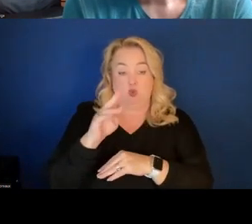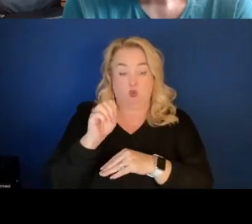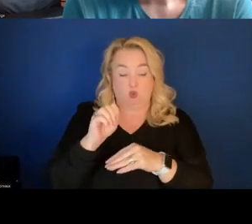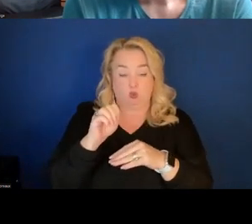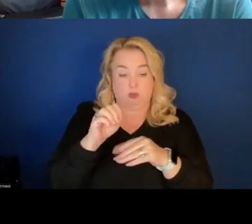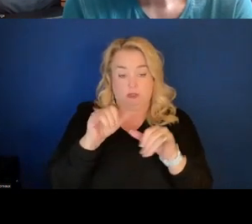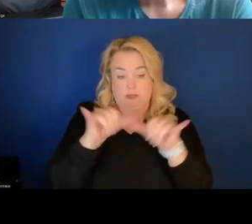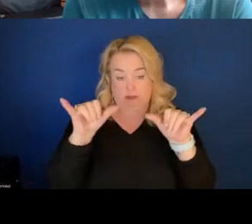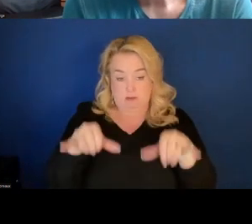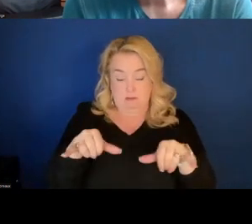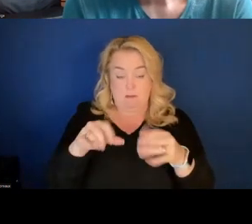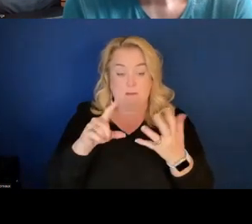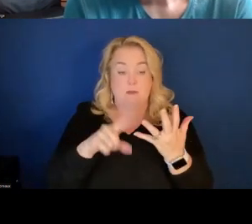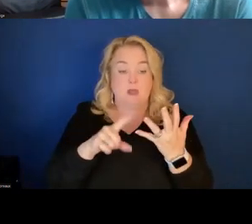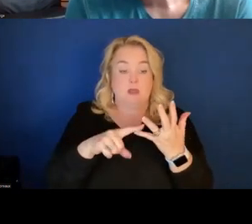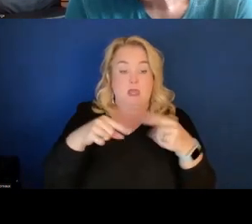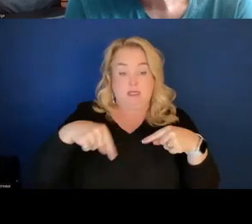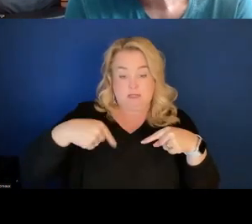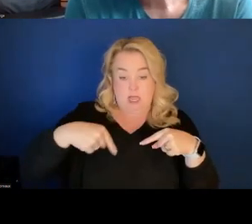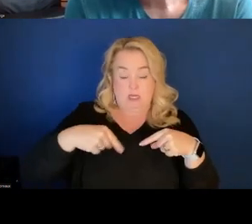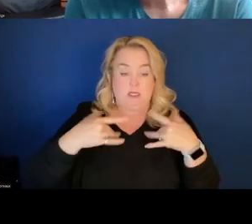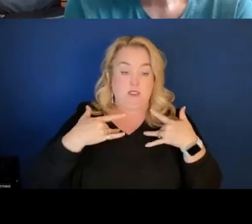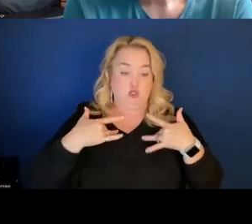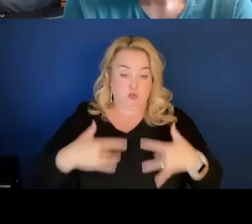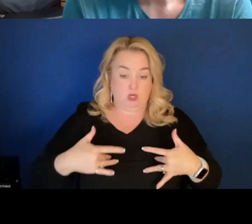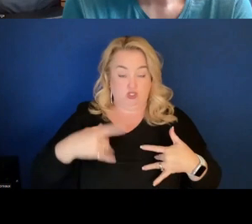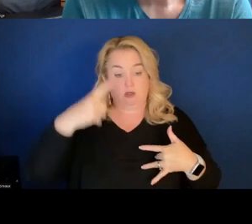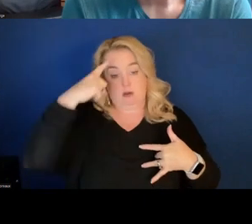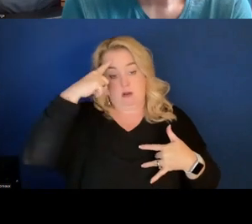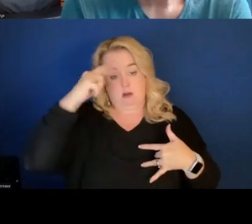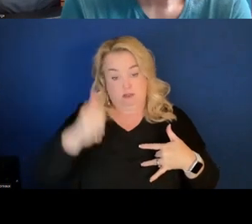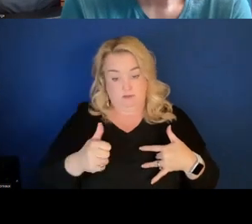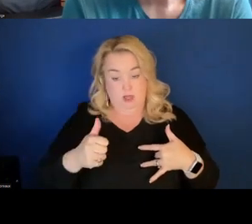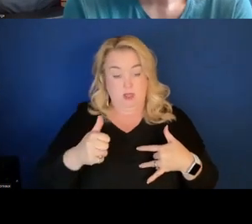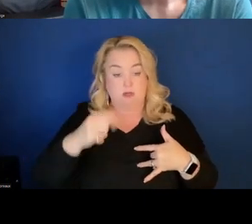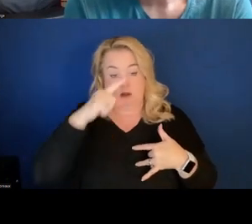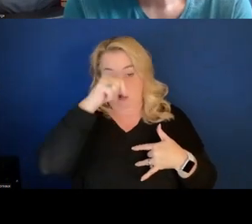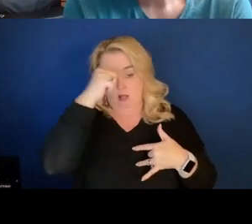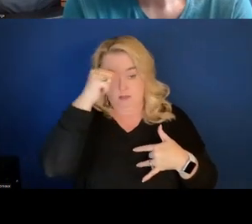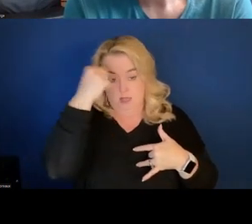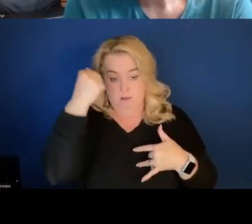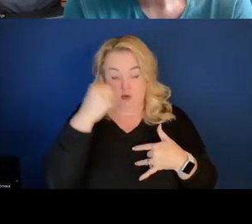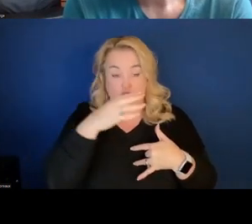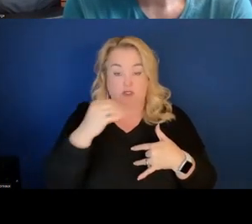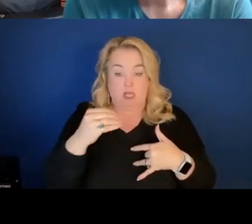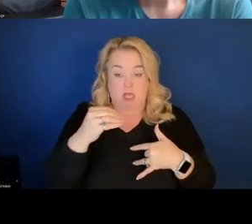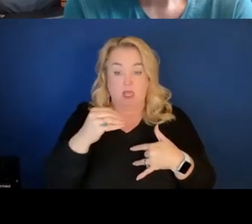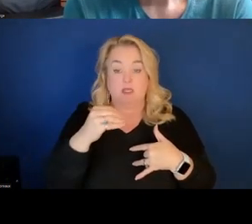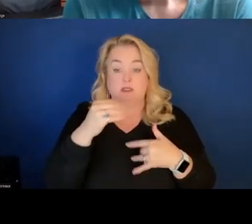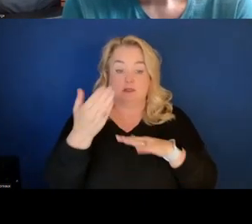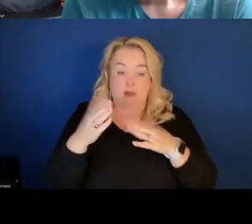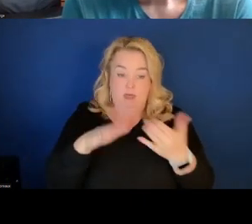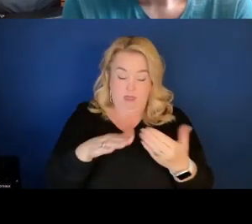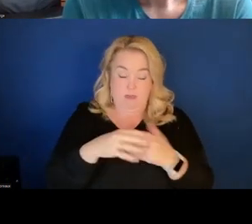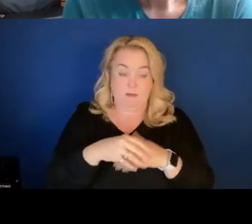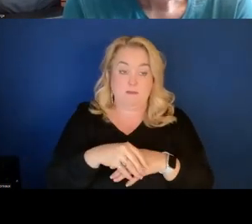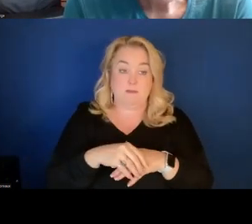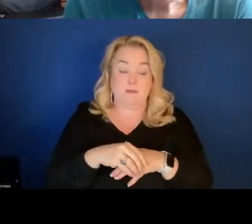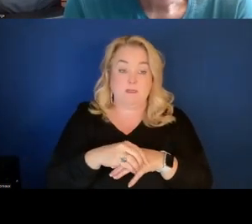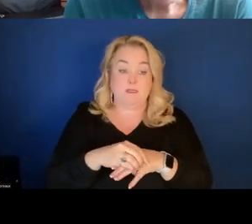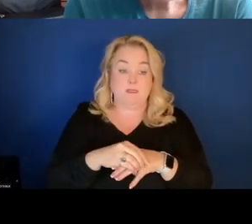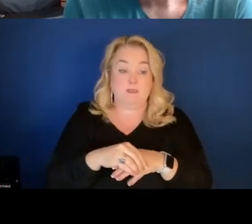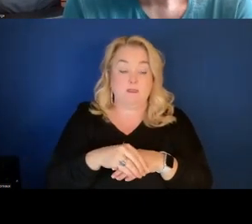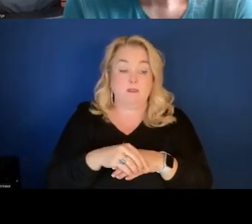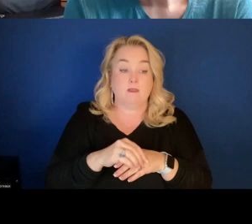anxiety, depression, cognitive decline, Alzheimer's disease, and sadly, even death.